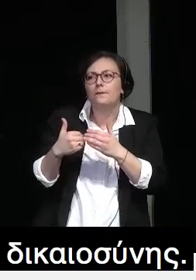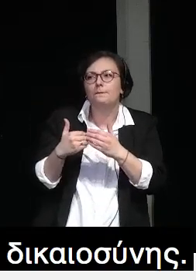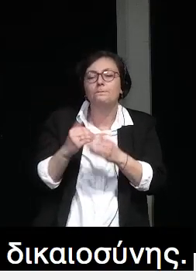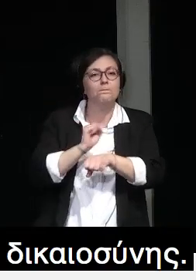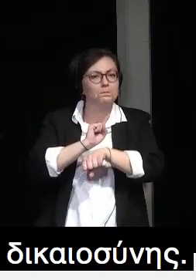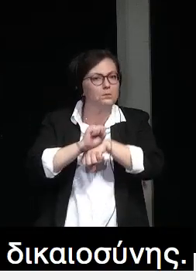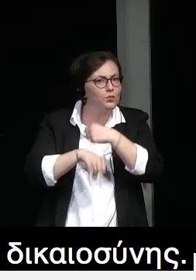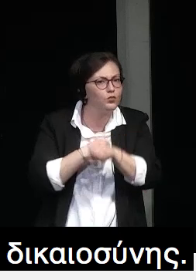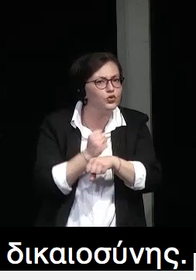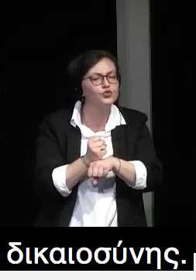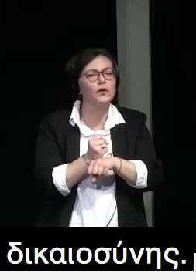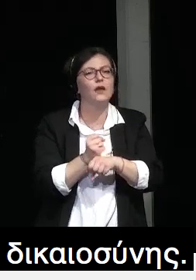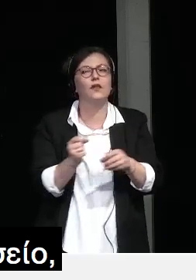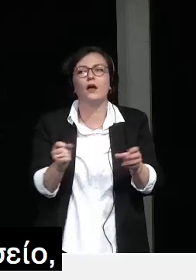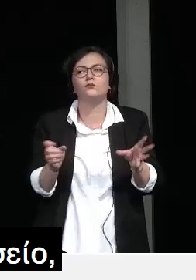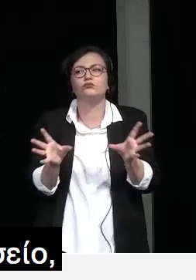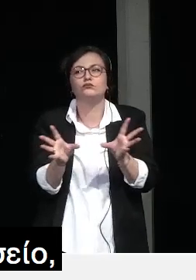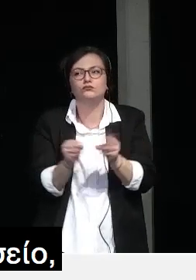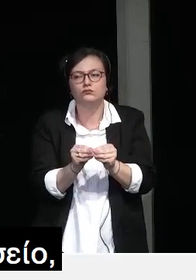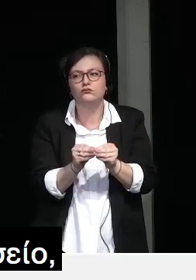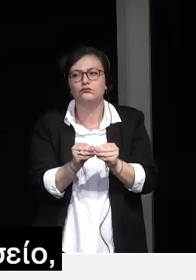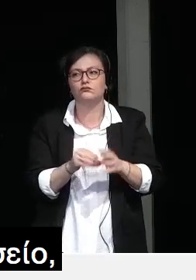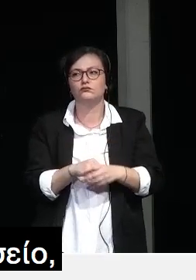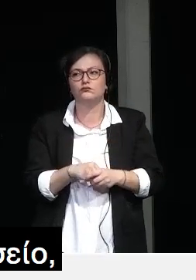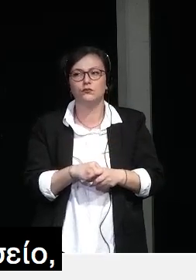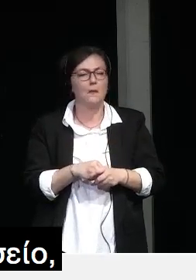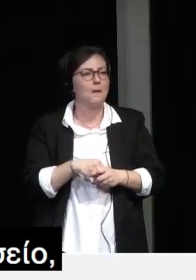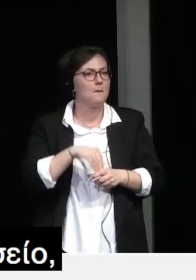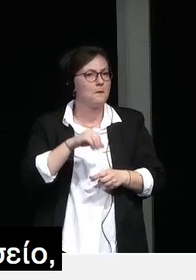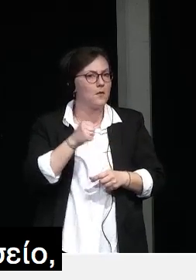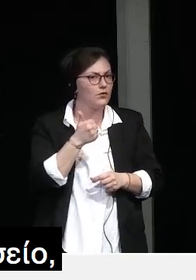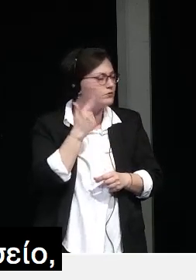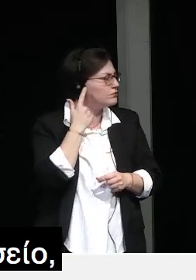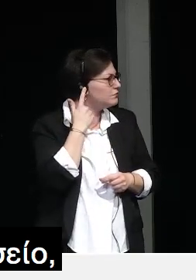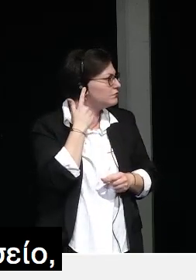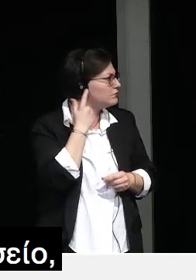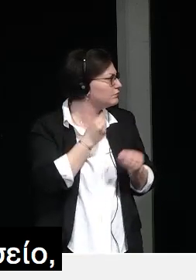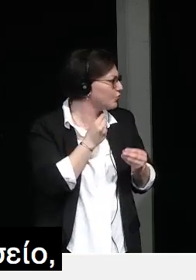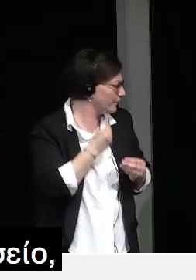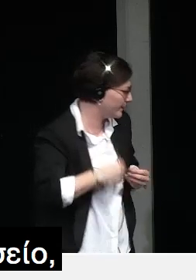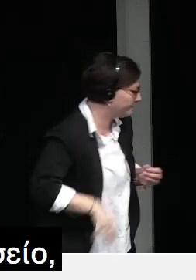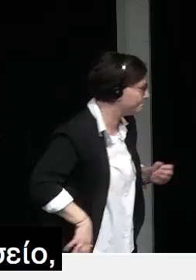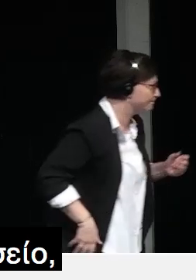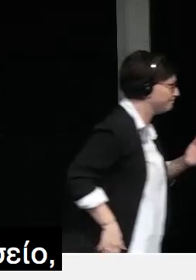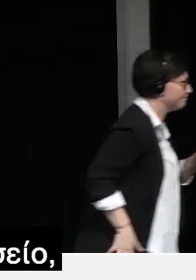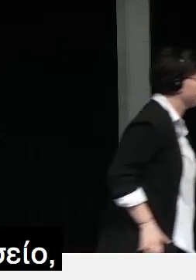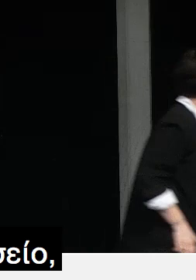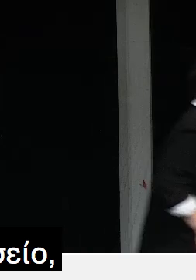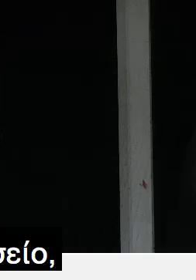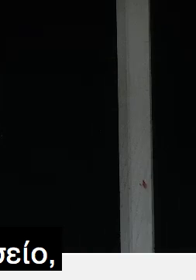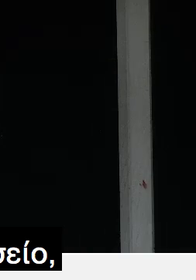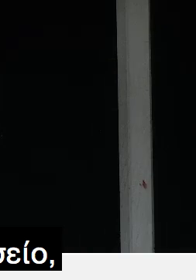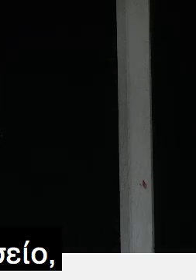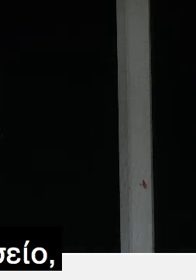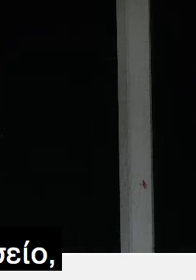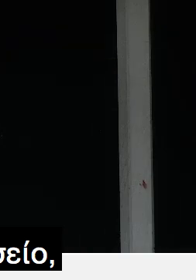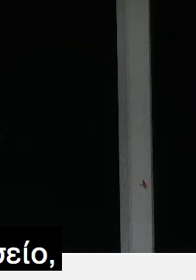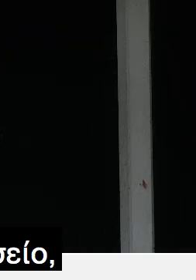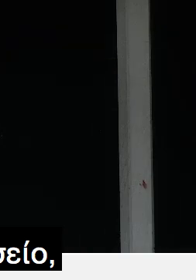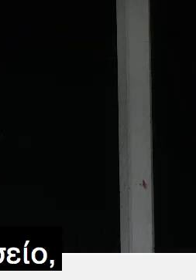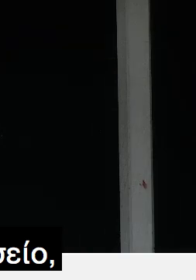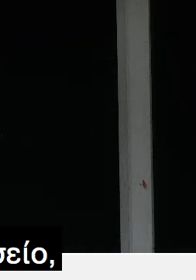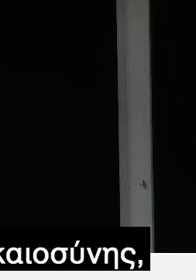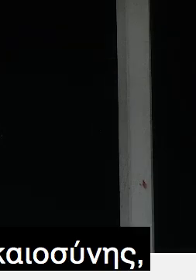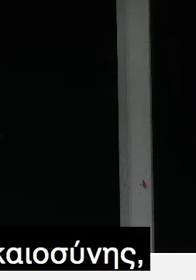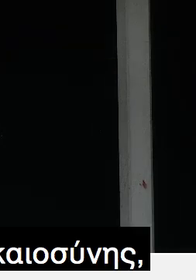education and restorative justice. First, to be honest, it must be acknowledged that the first step was not taken by